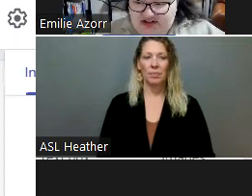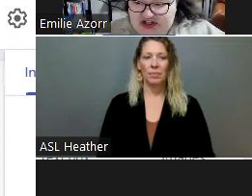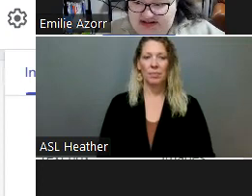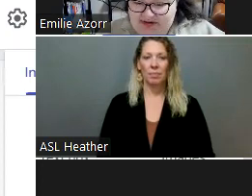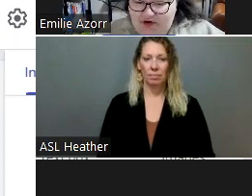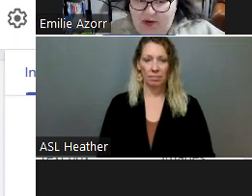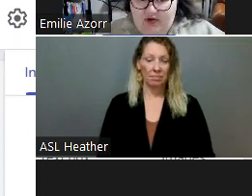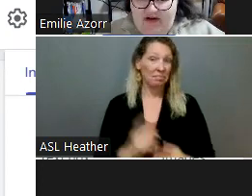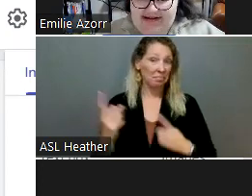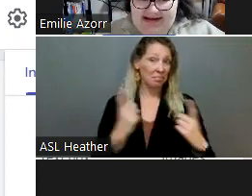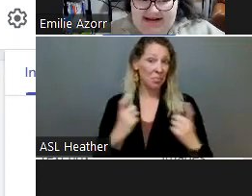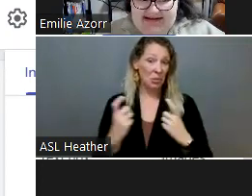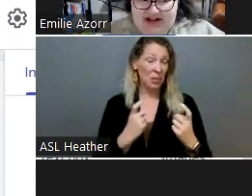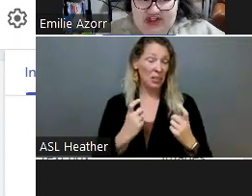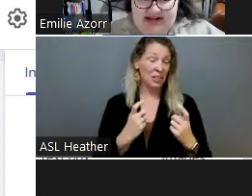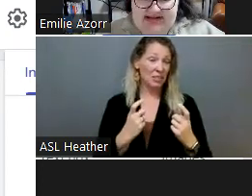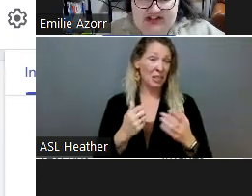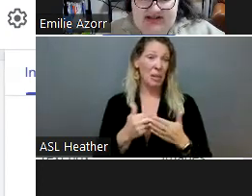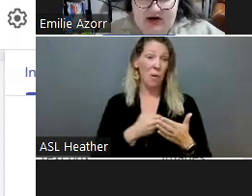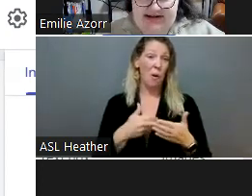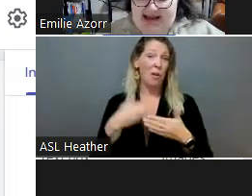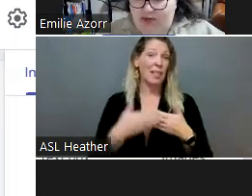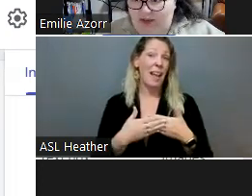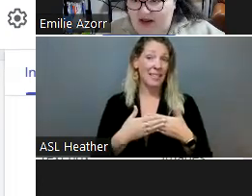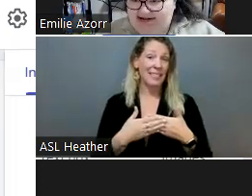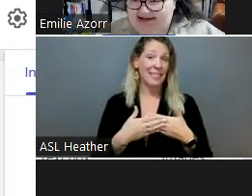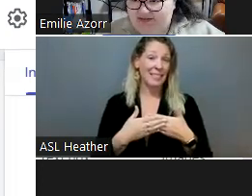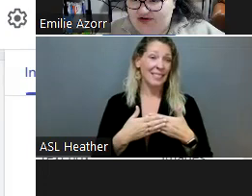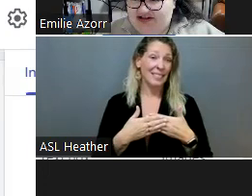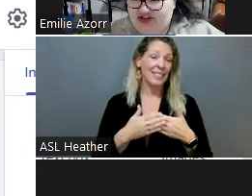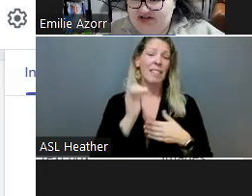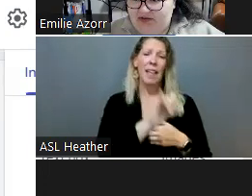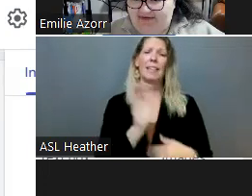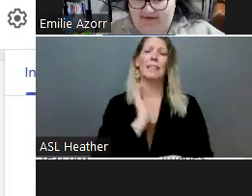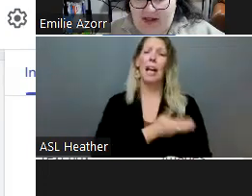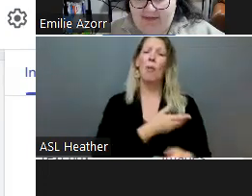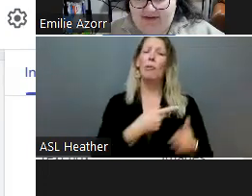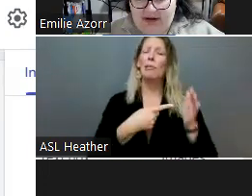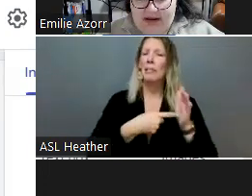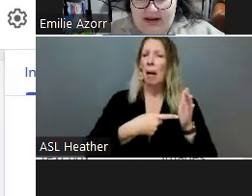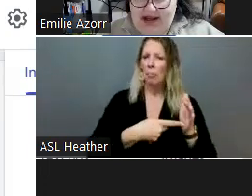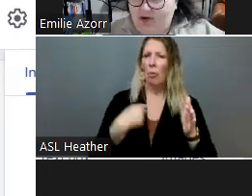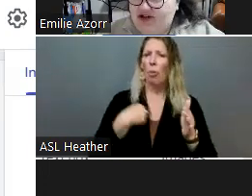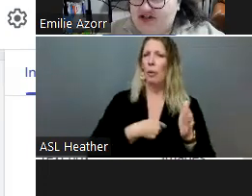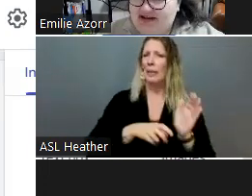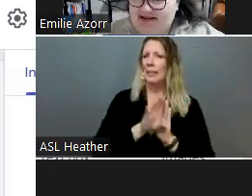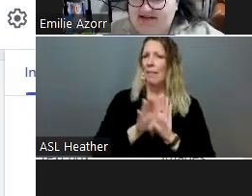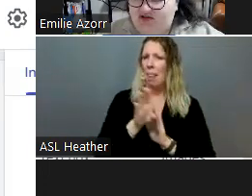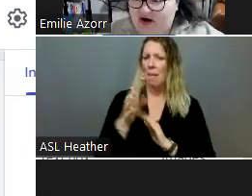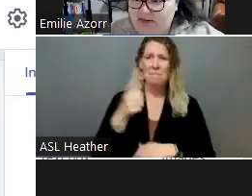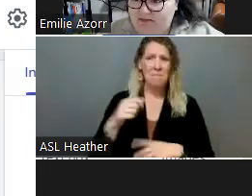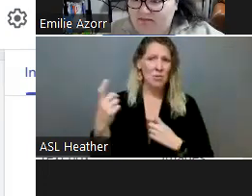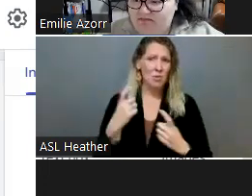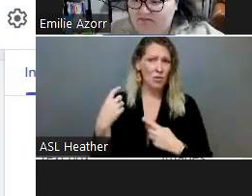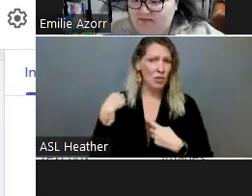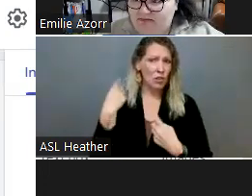Any questions before we move on to the next section? This is just our sample policies and procedures that we've developed. Any questions on these